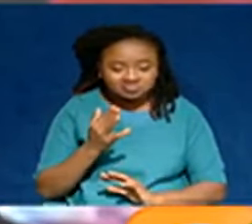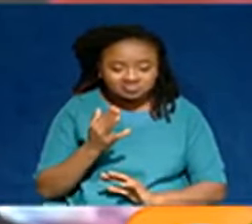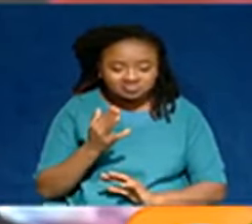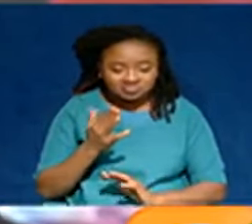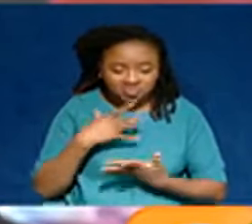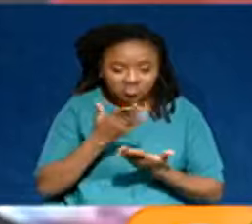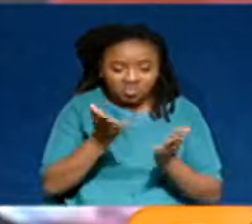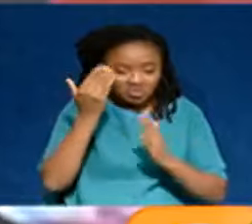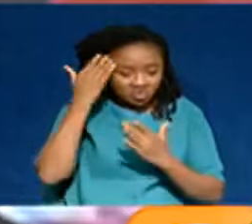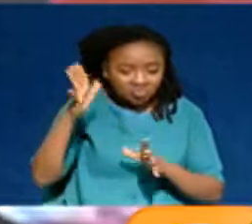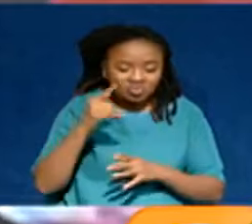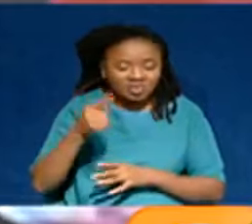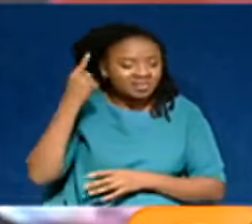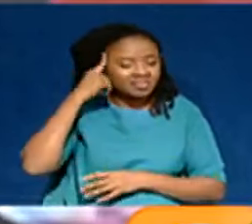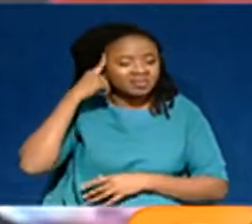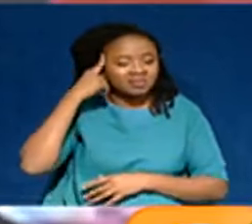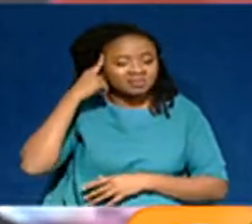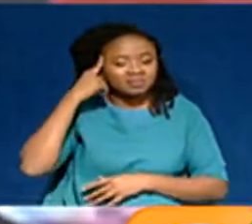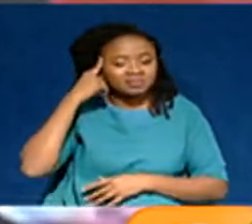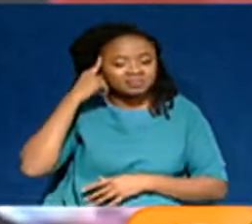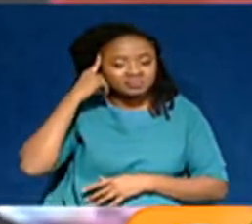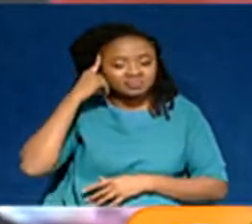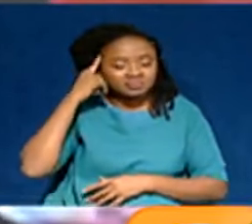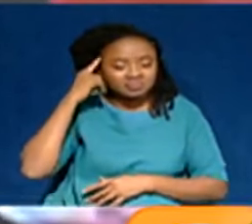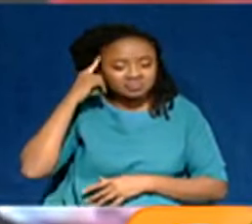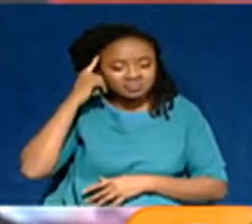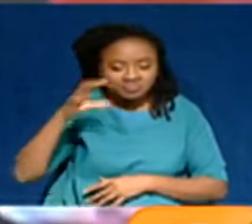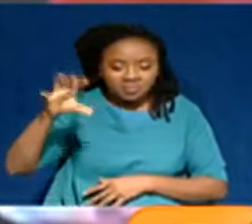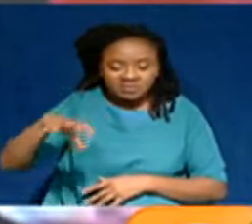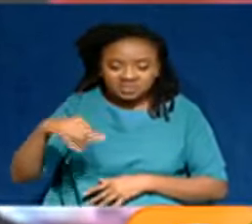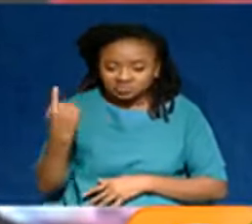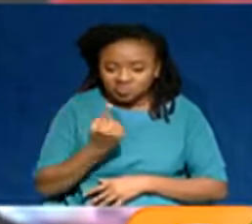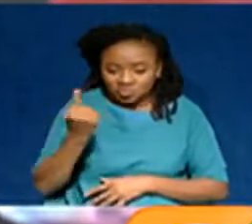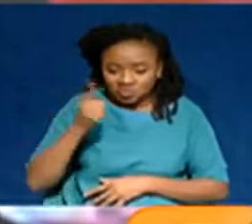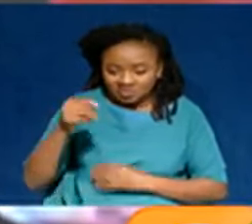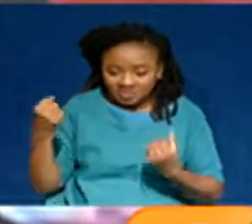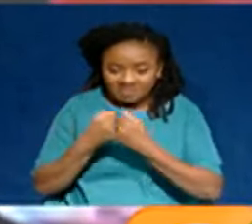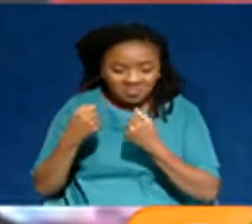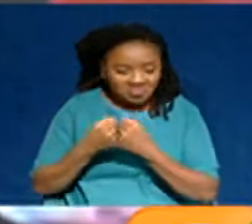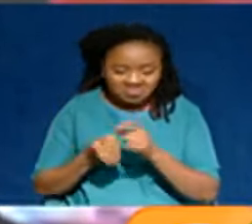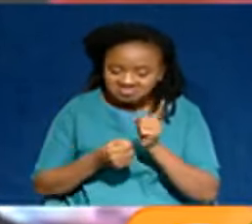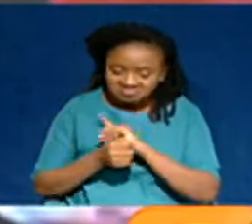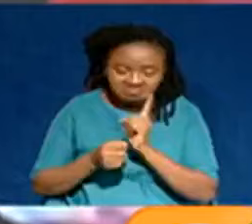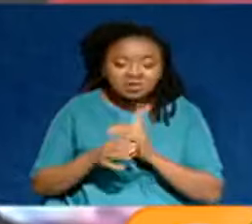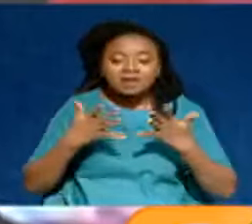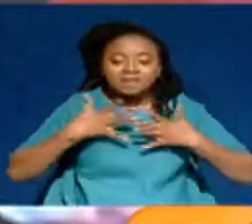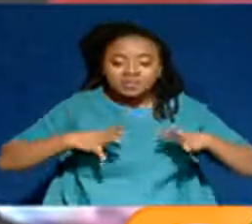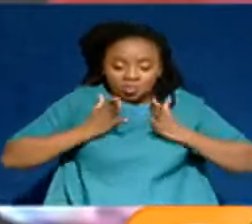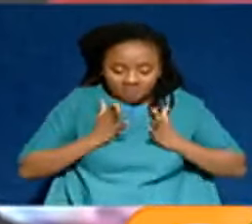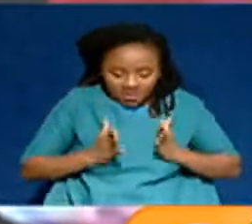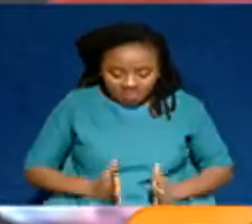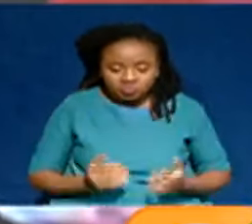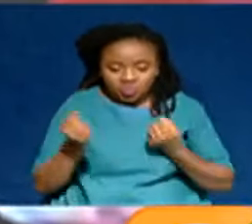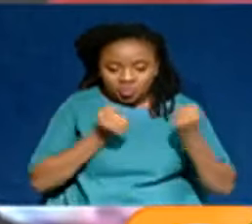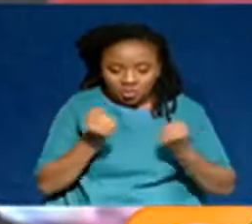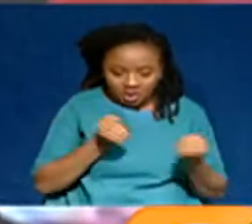many people think that it is the passenger vehicles that are causing the highest accidents, because again,